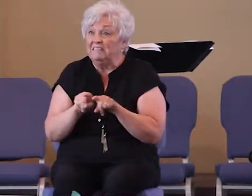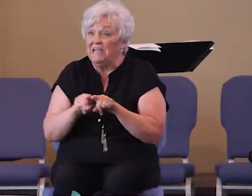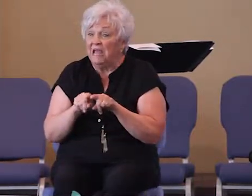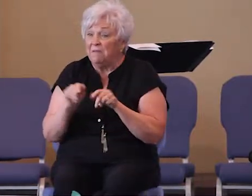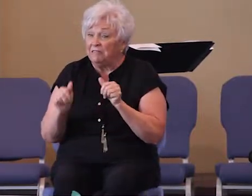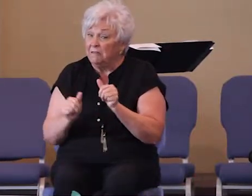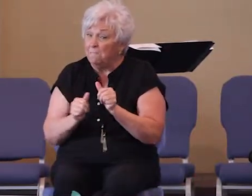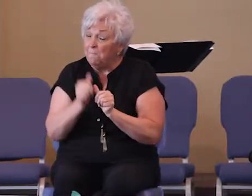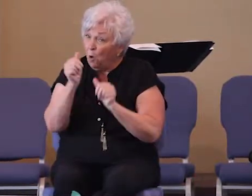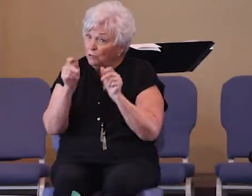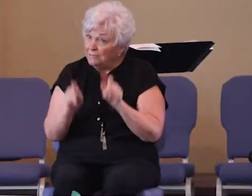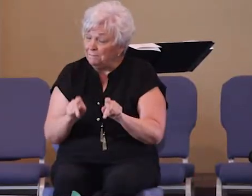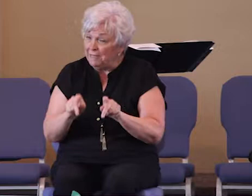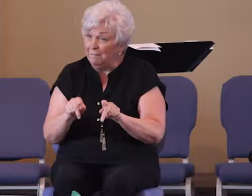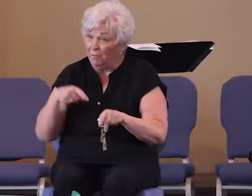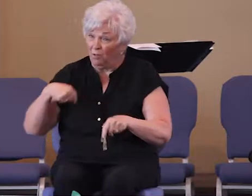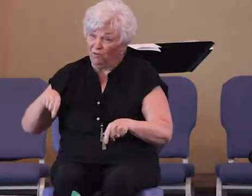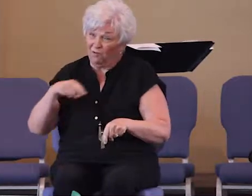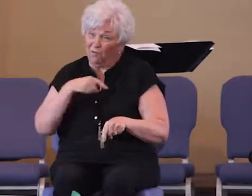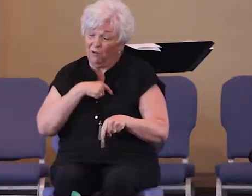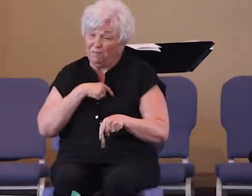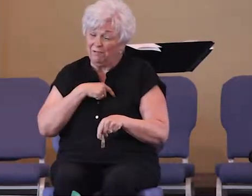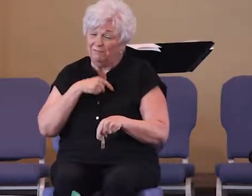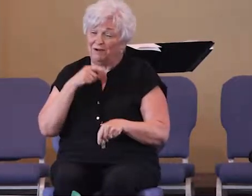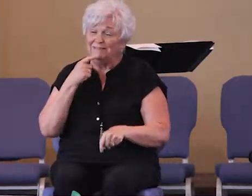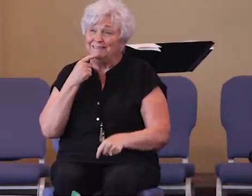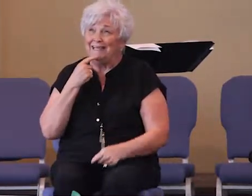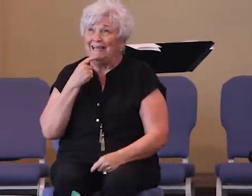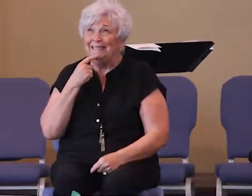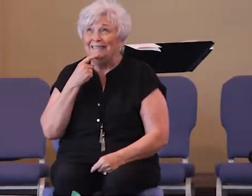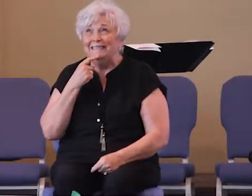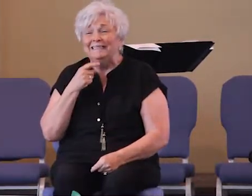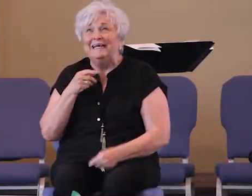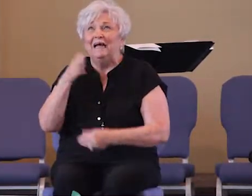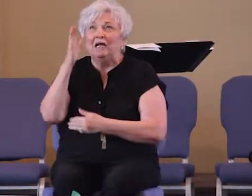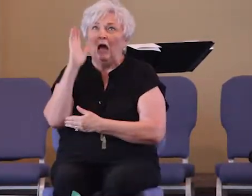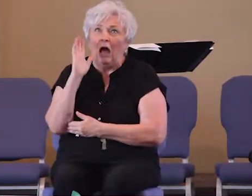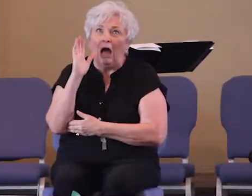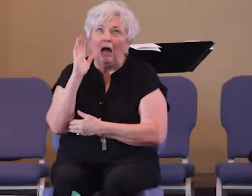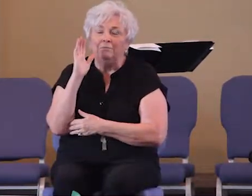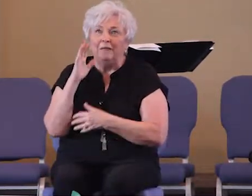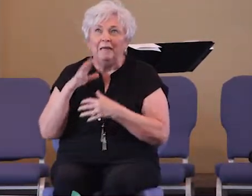people, we probably would have said, well, you know, God, you know, a stack of